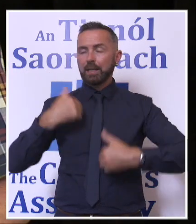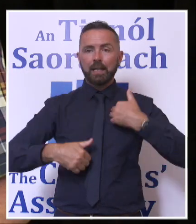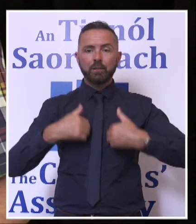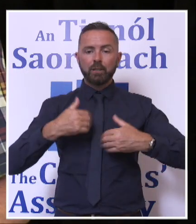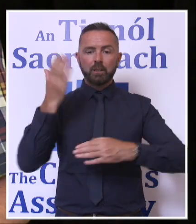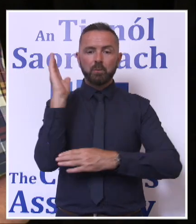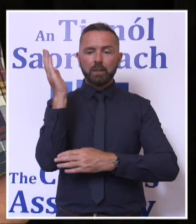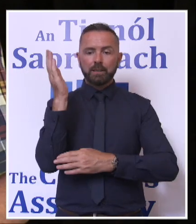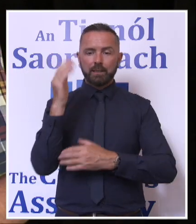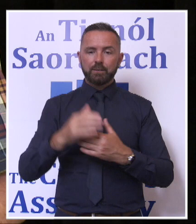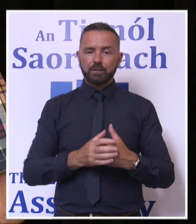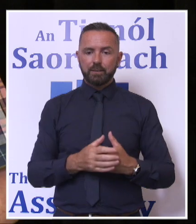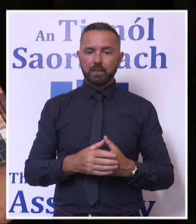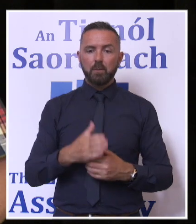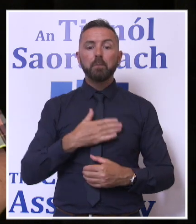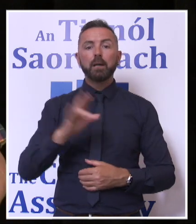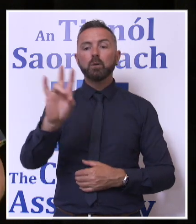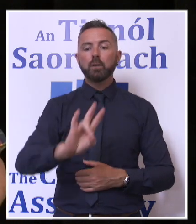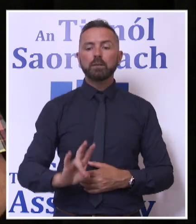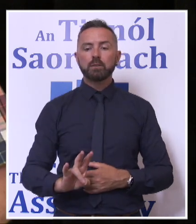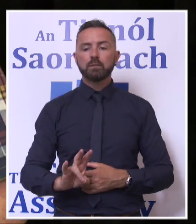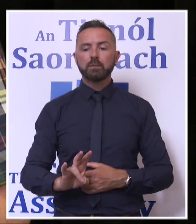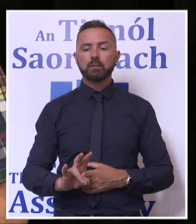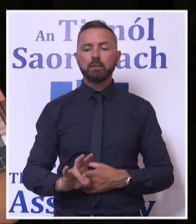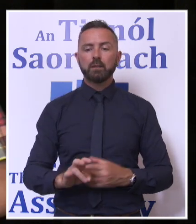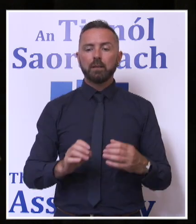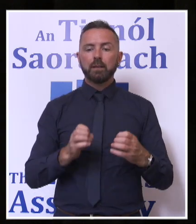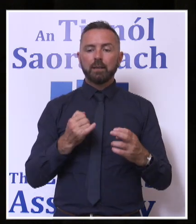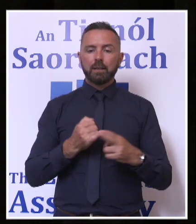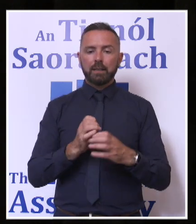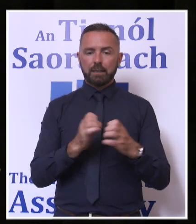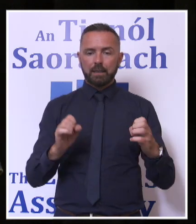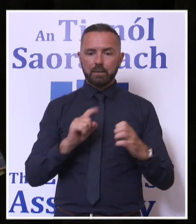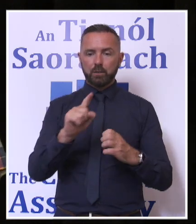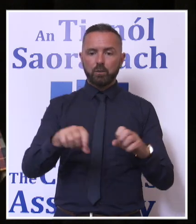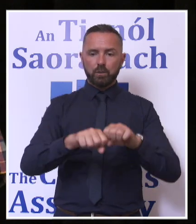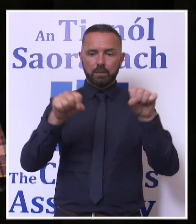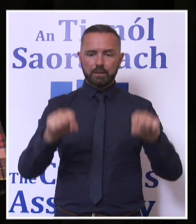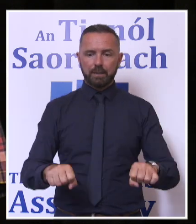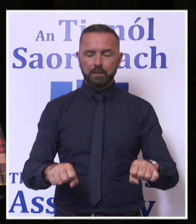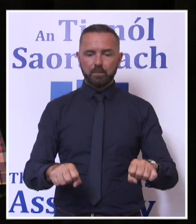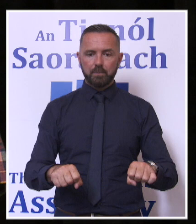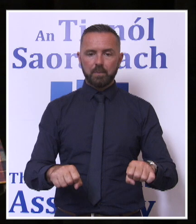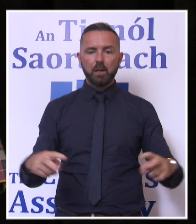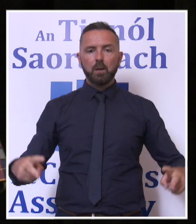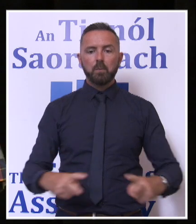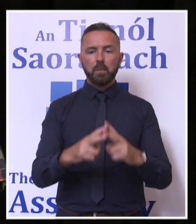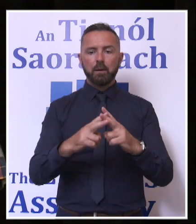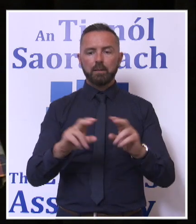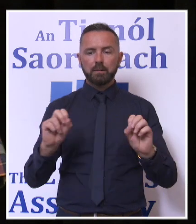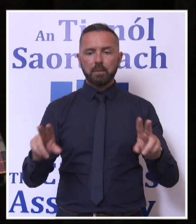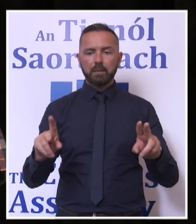presentations. But my question is, in each of your respective systems, in Paris, Manchester and